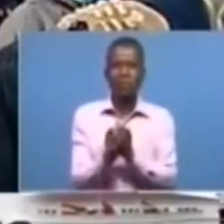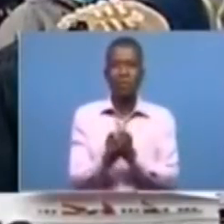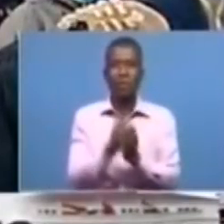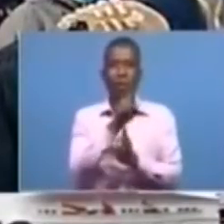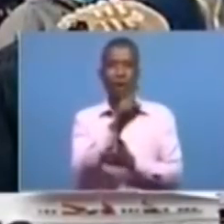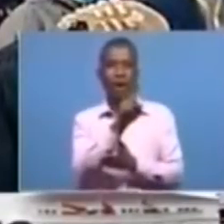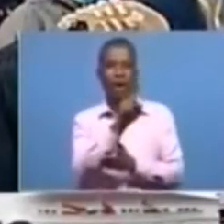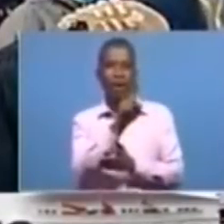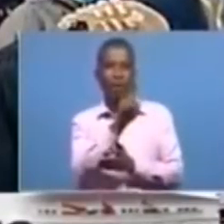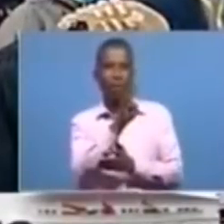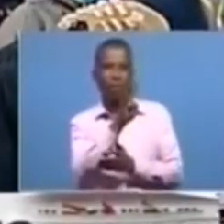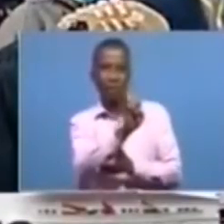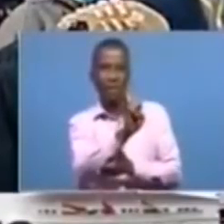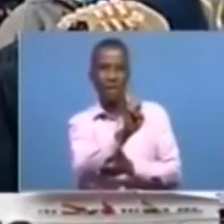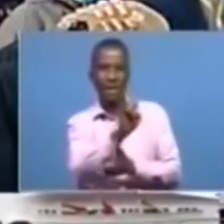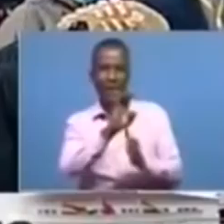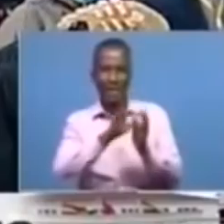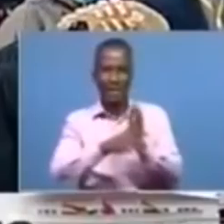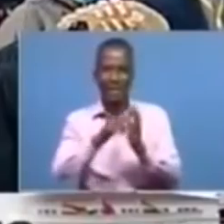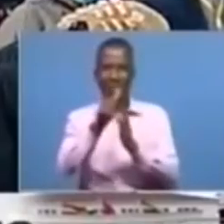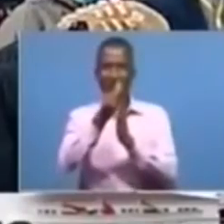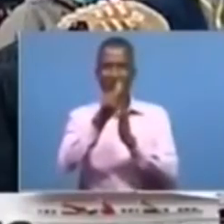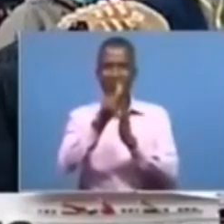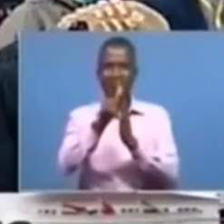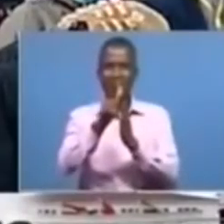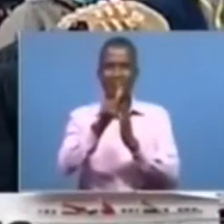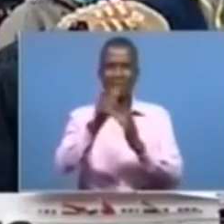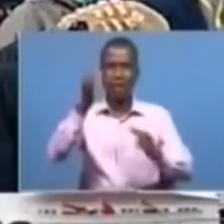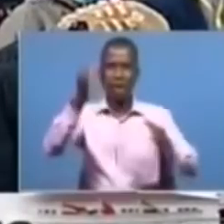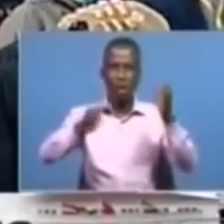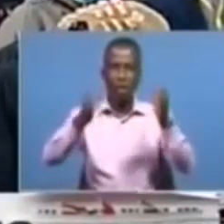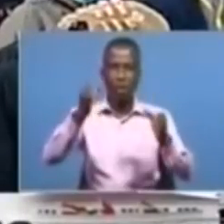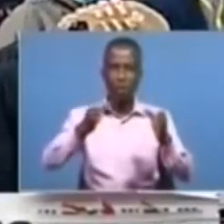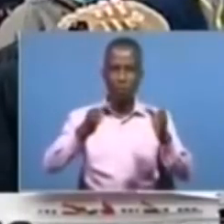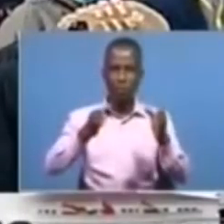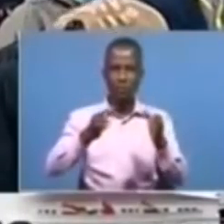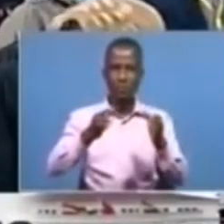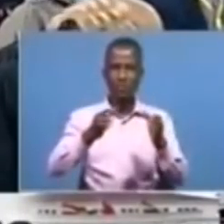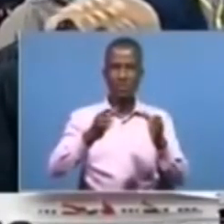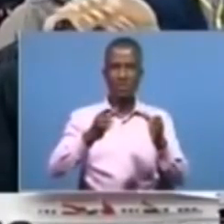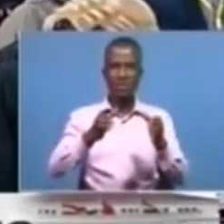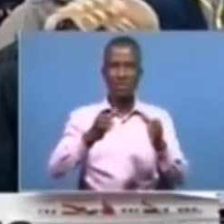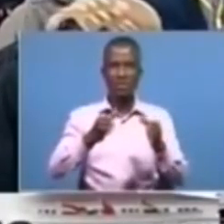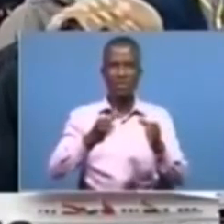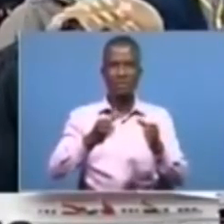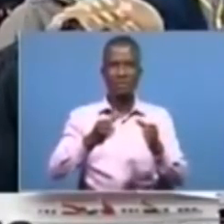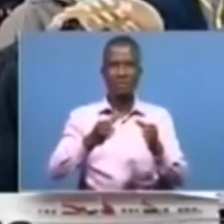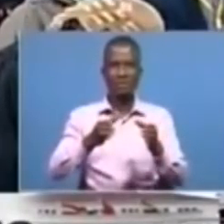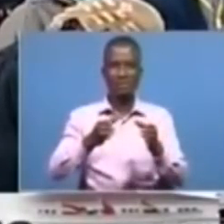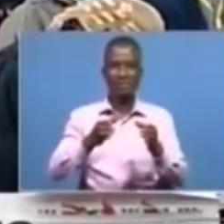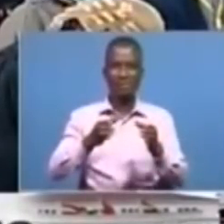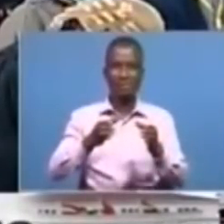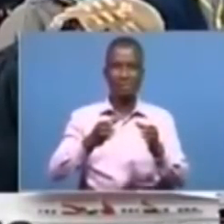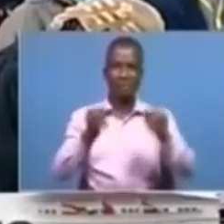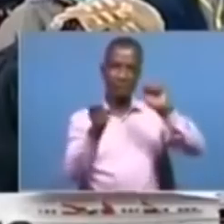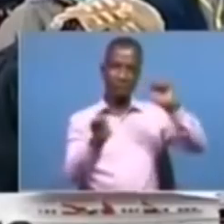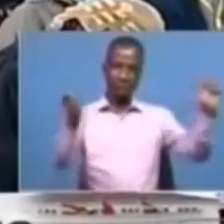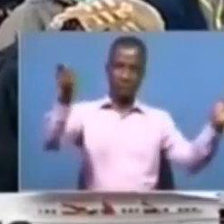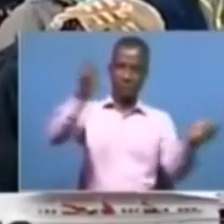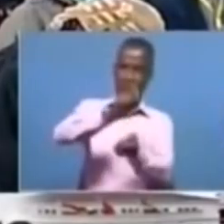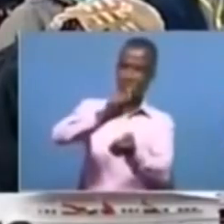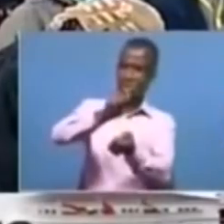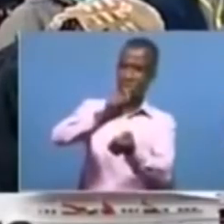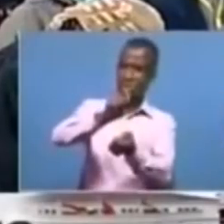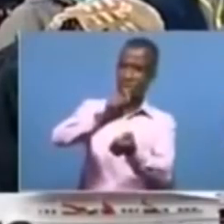140, where their lordships in the Supreme Court reversed a unanimous decision that